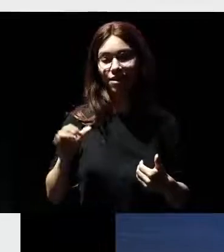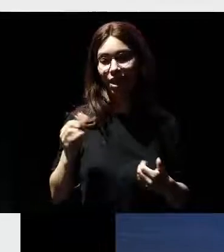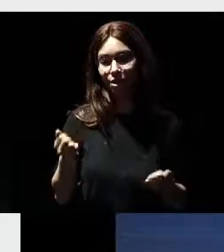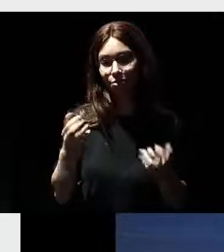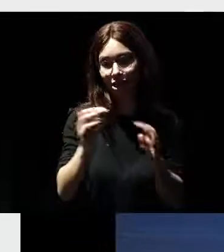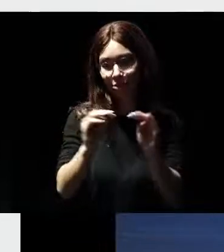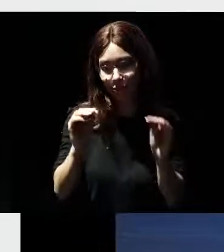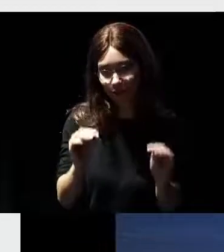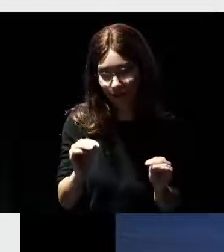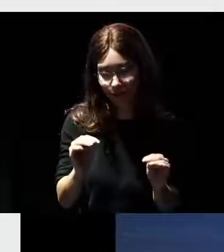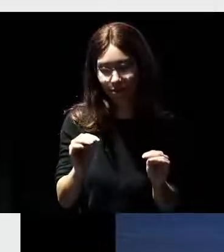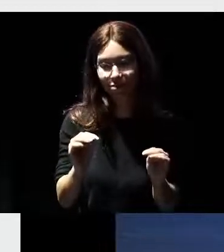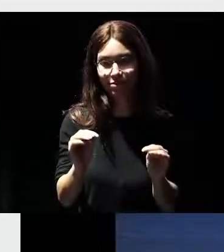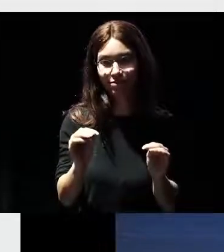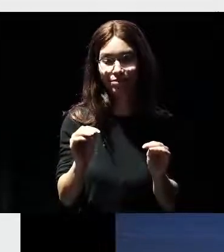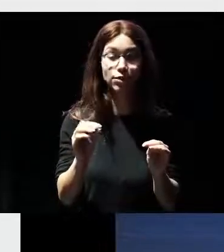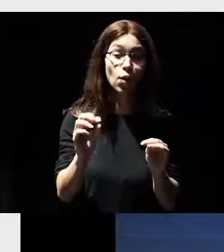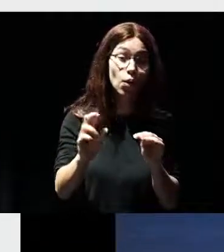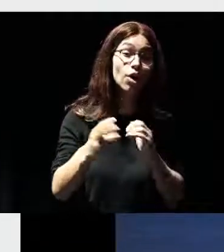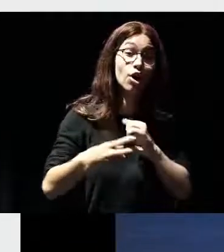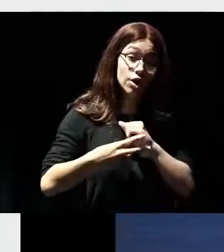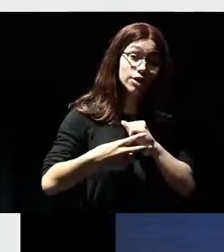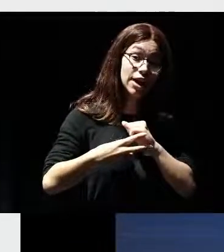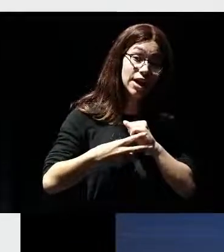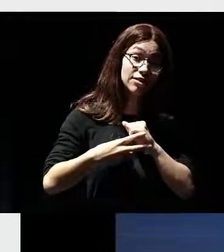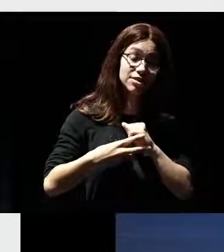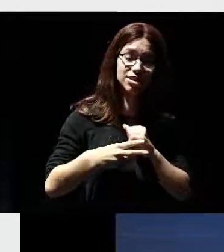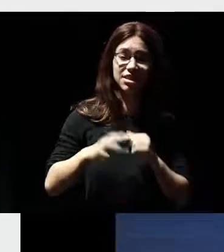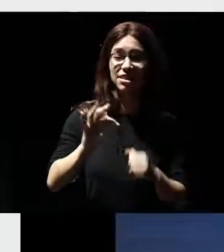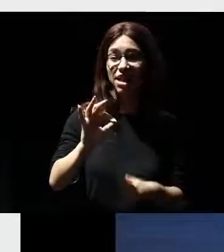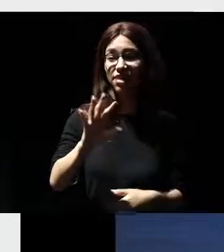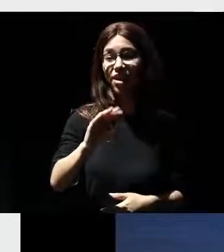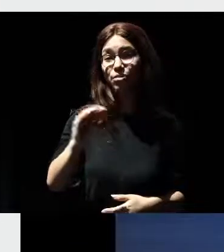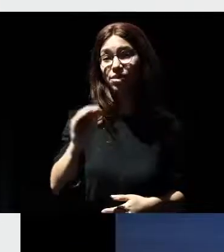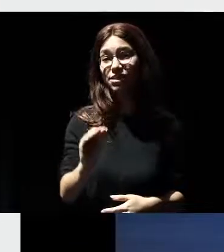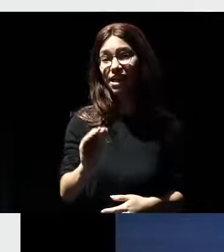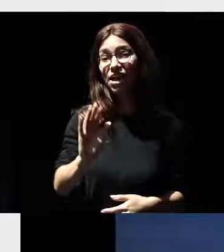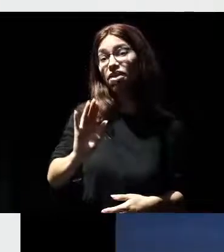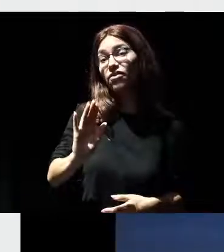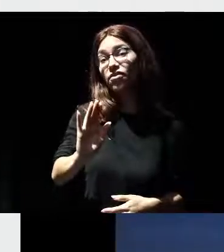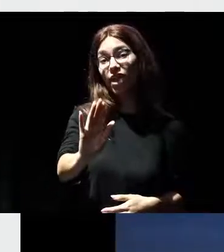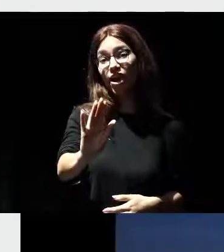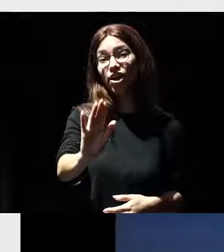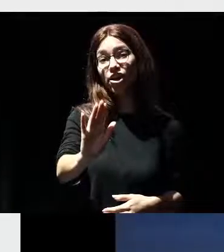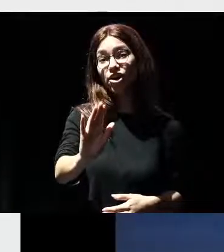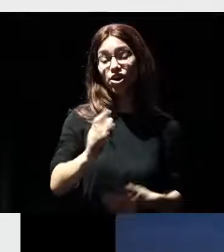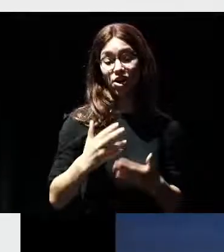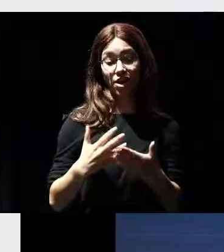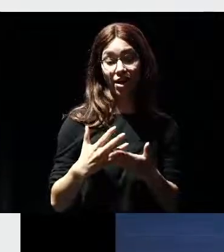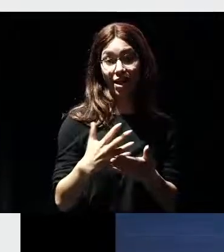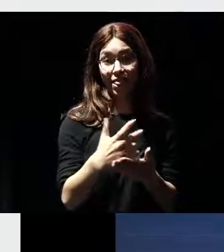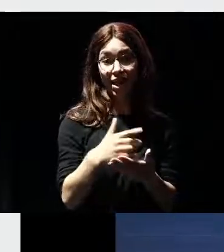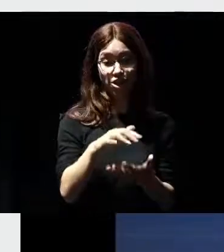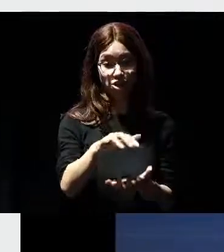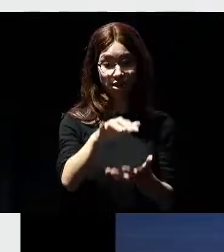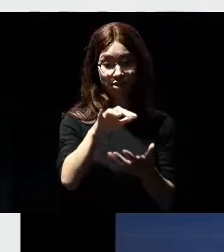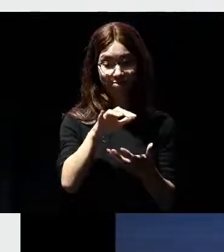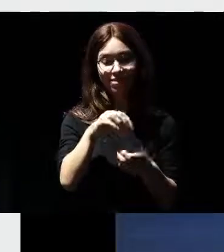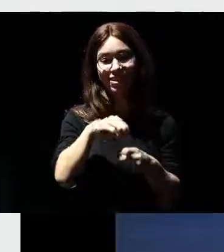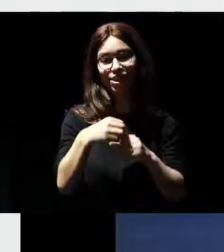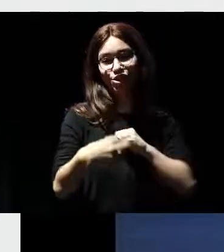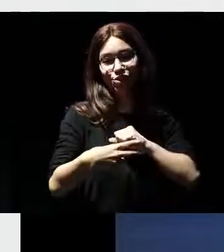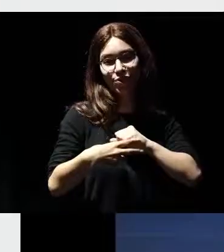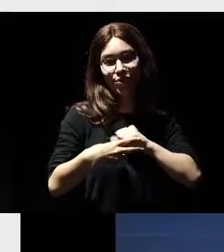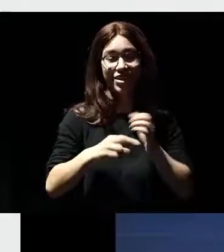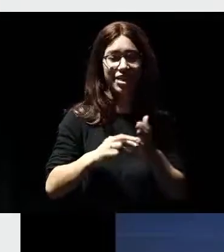museums or archives, over 95% of their collection is always in storage, which